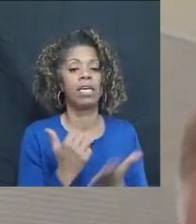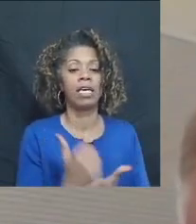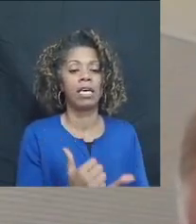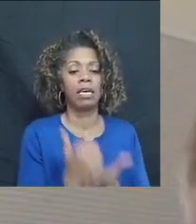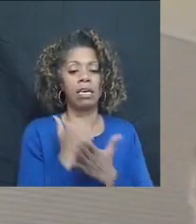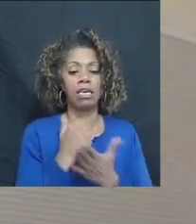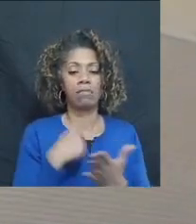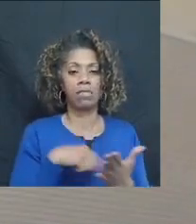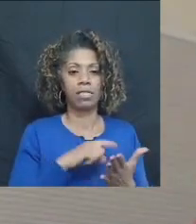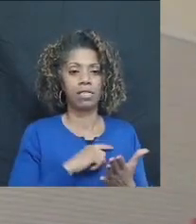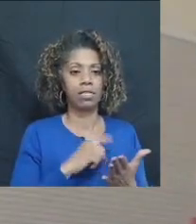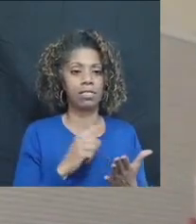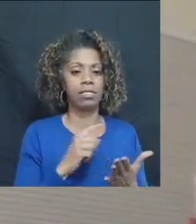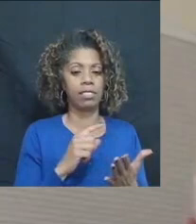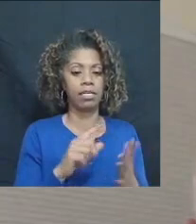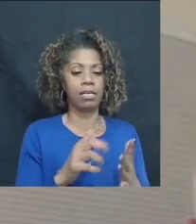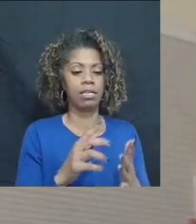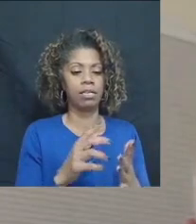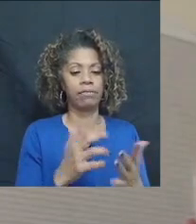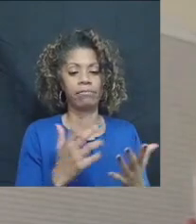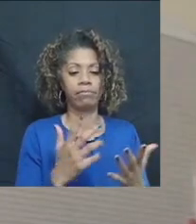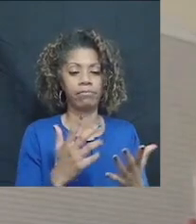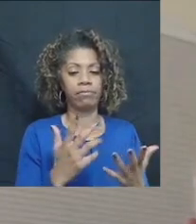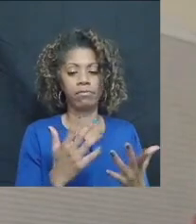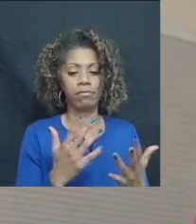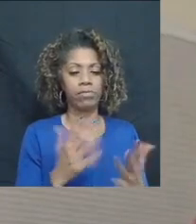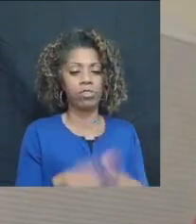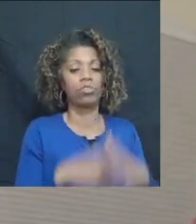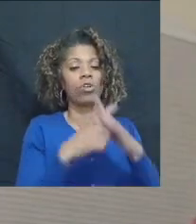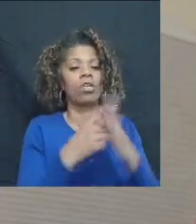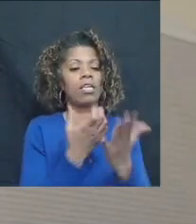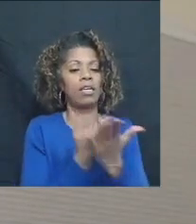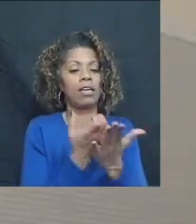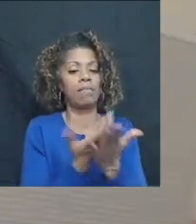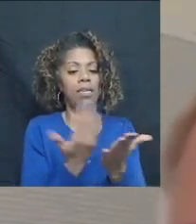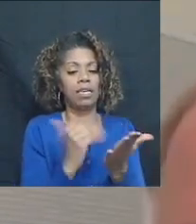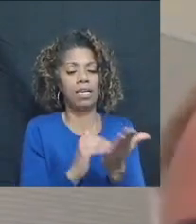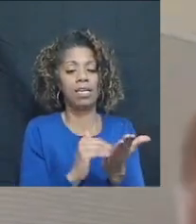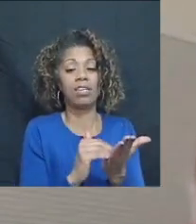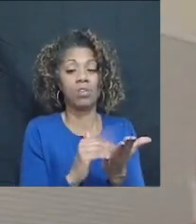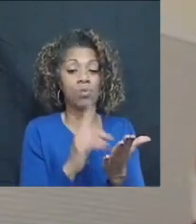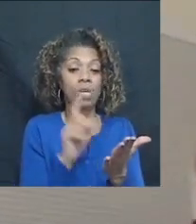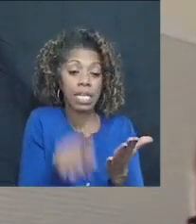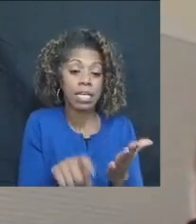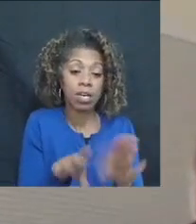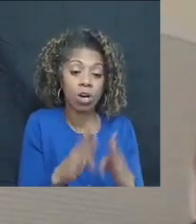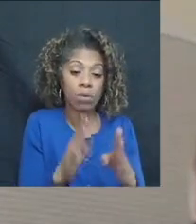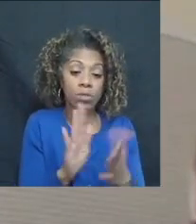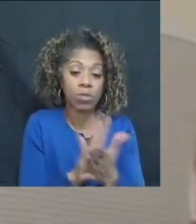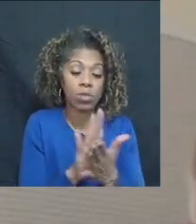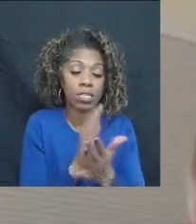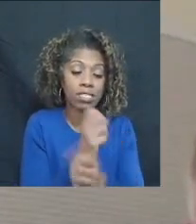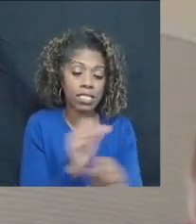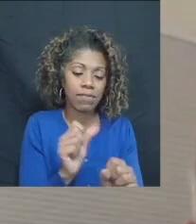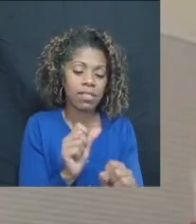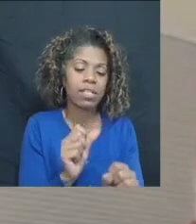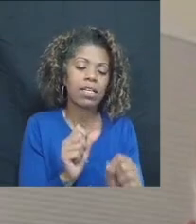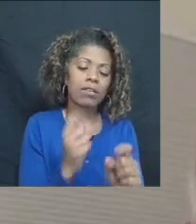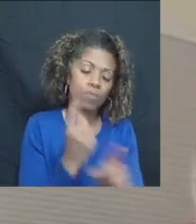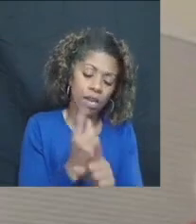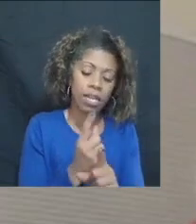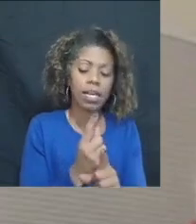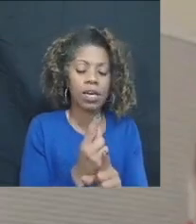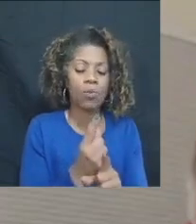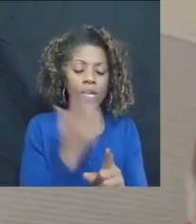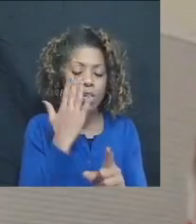economy started again, open our schools safely. This is something, I mean, it's not that it hasn't happened before around issues related